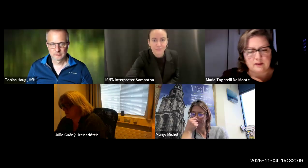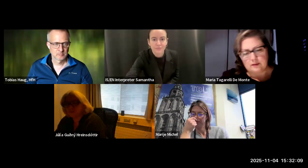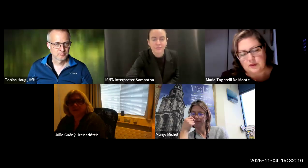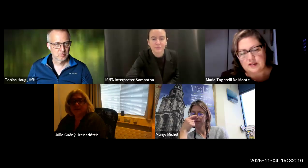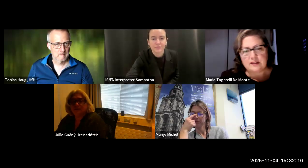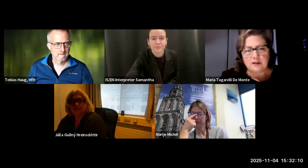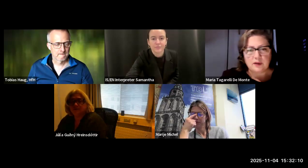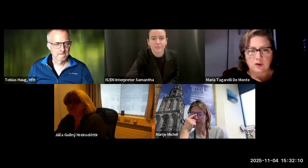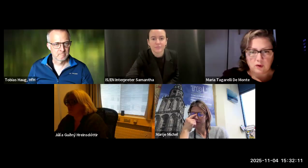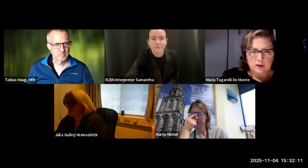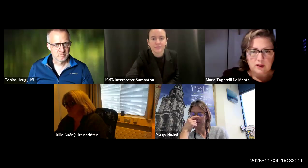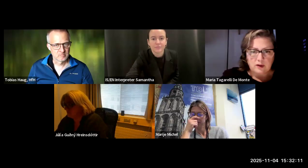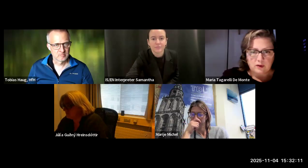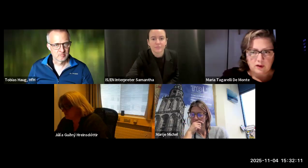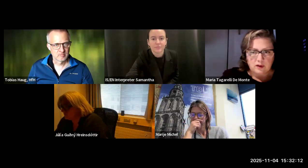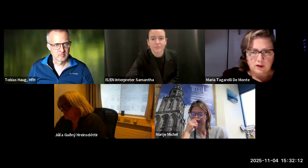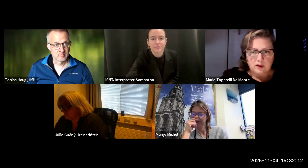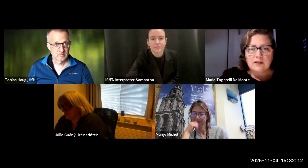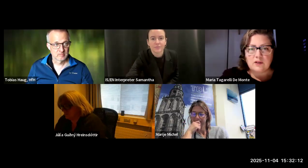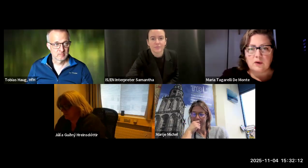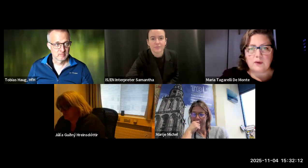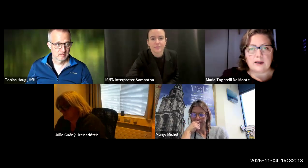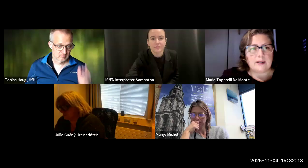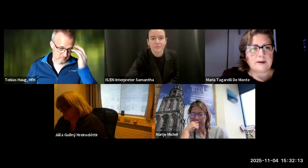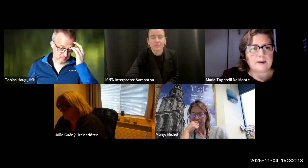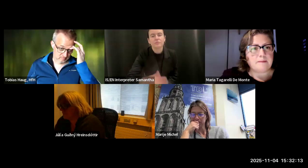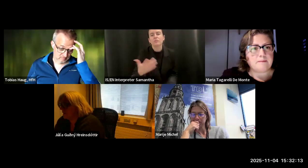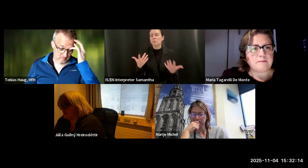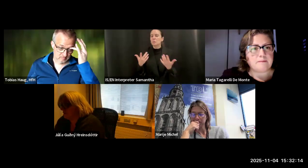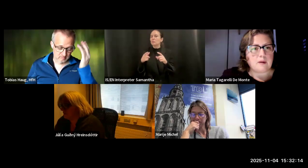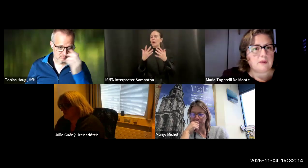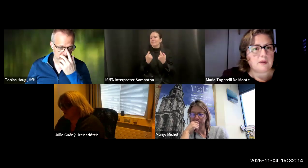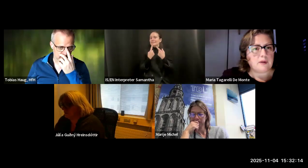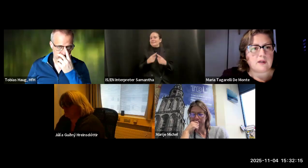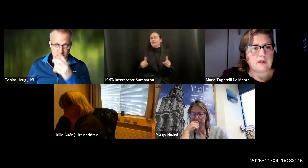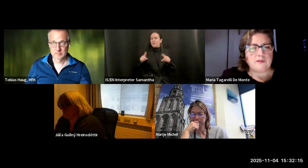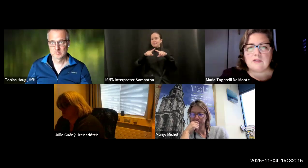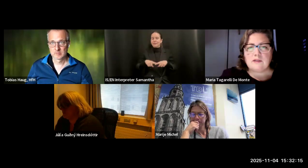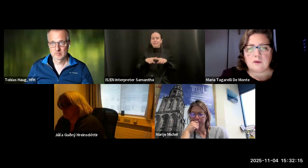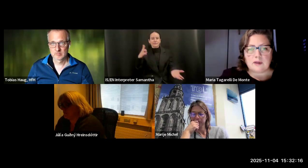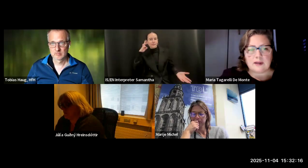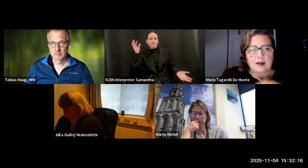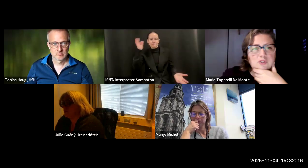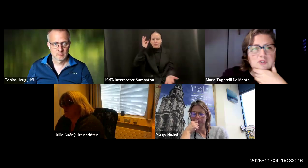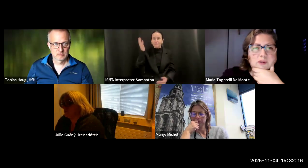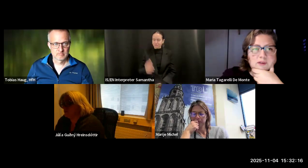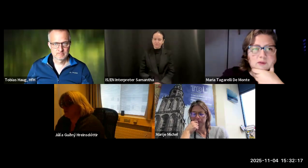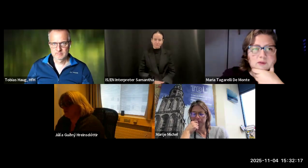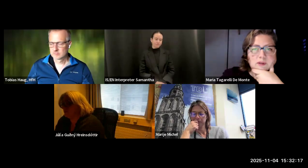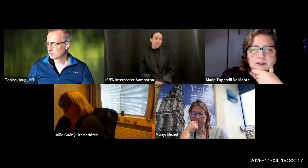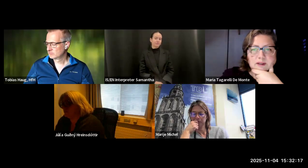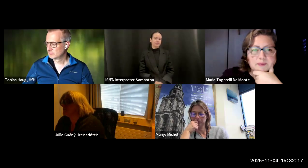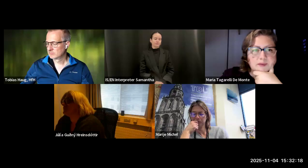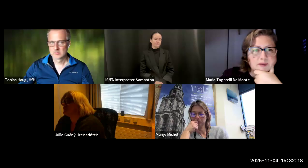the fact that a person is hearing or not. So, hearing or deaf. So, I will share